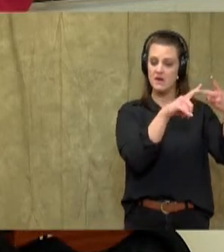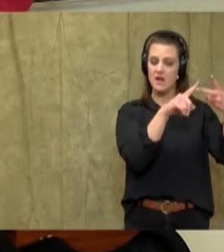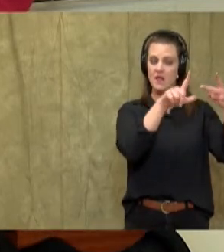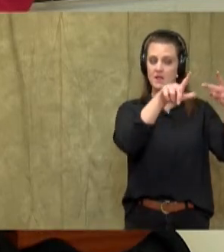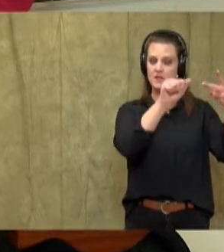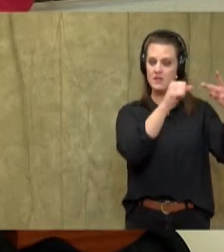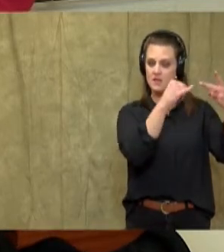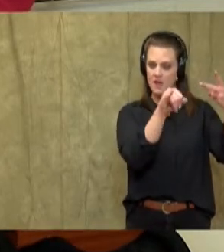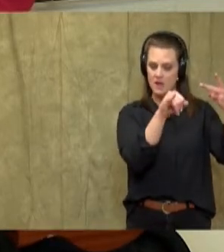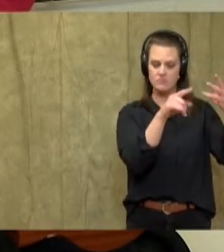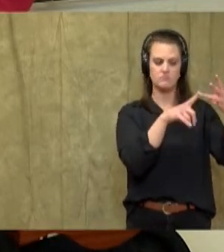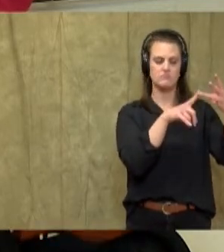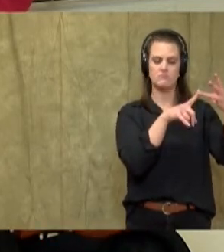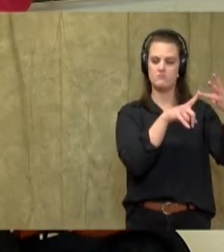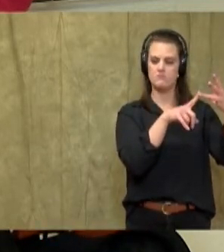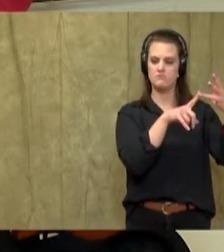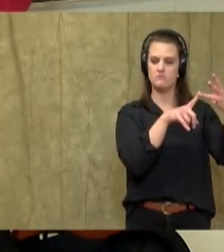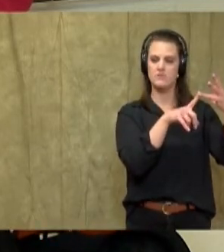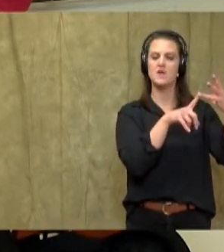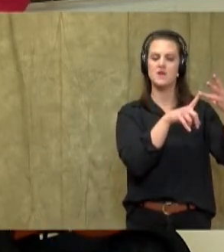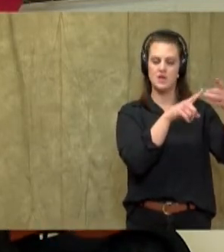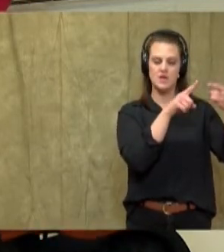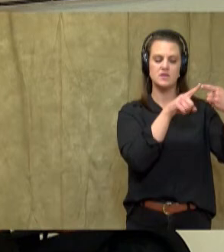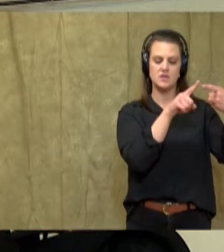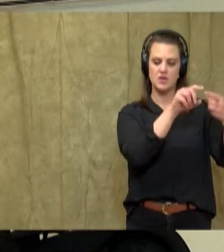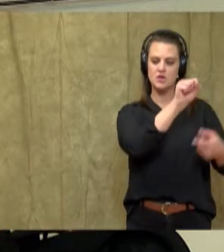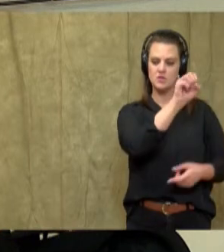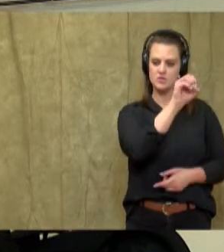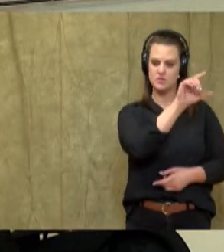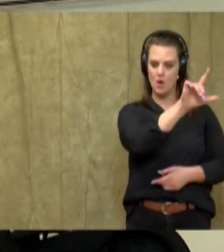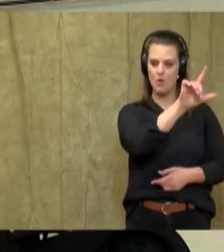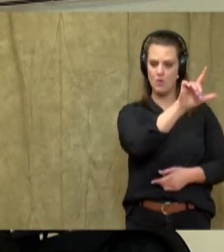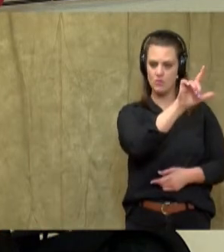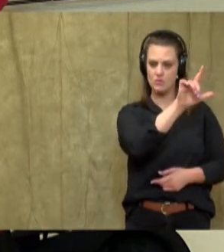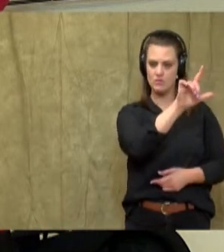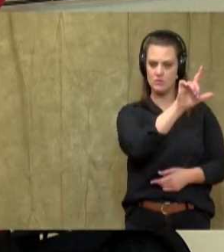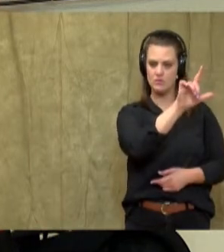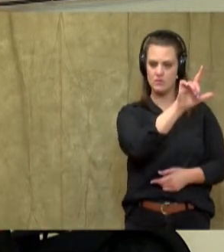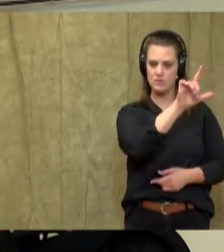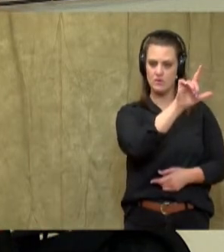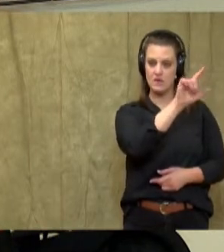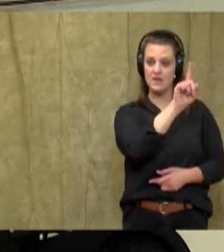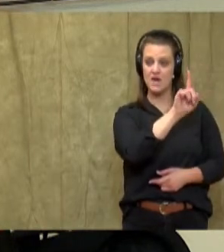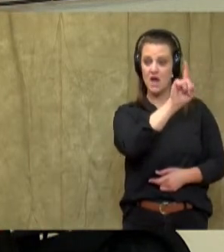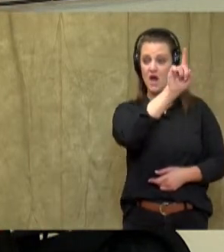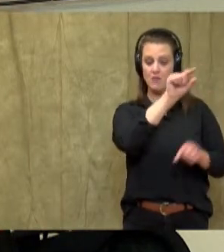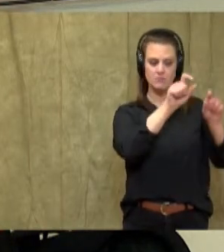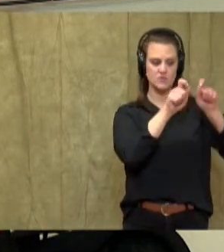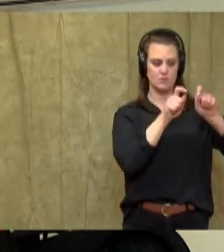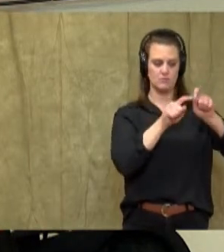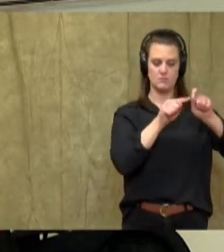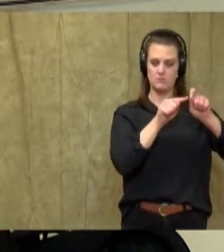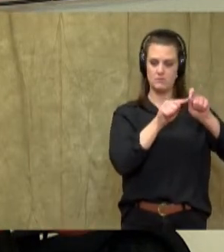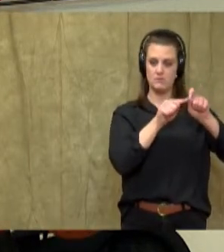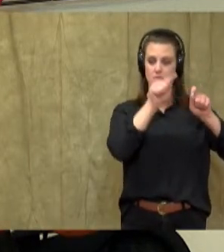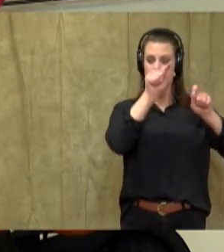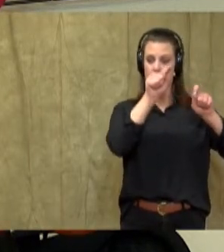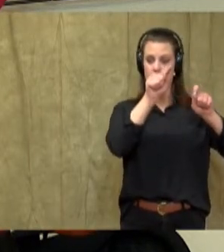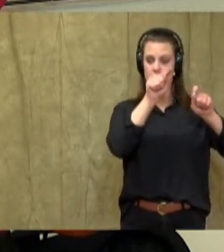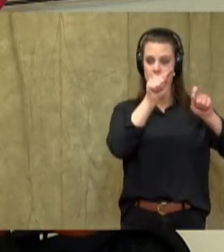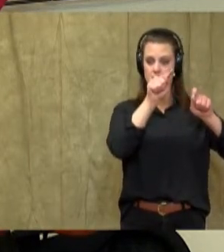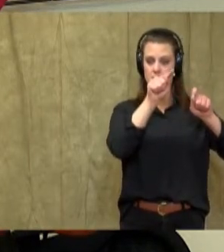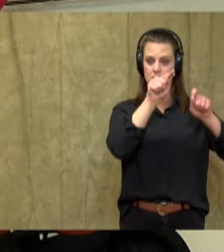lines, is so. And then we move up to the space above the top